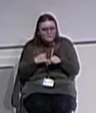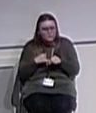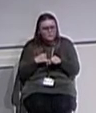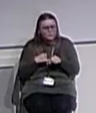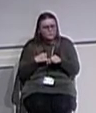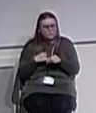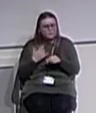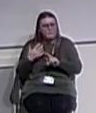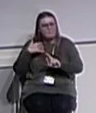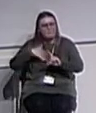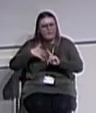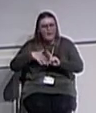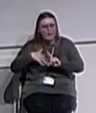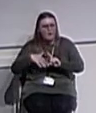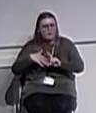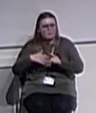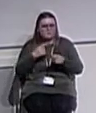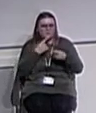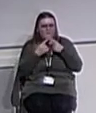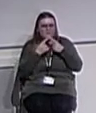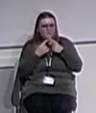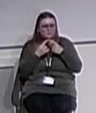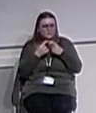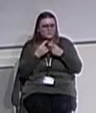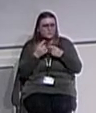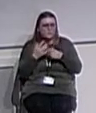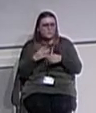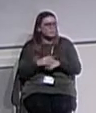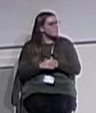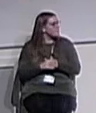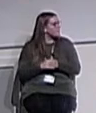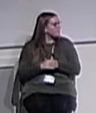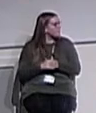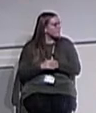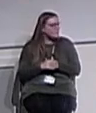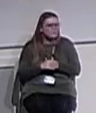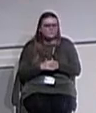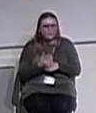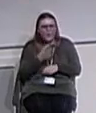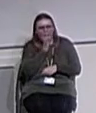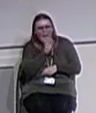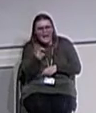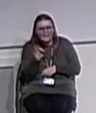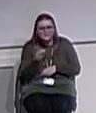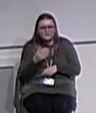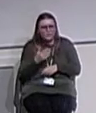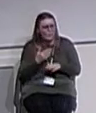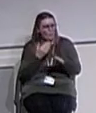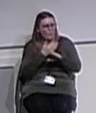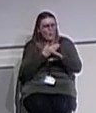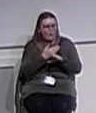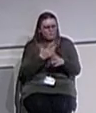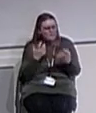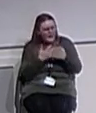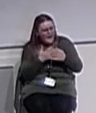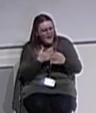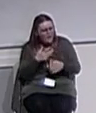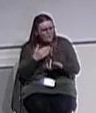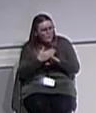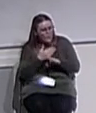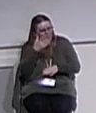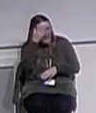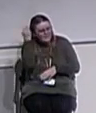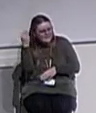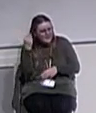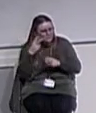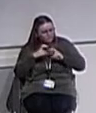look at researchers in a laboratory, and you ask them, oh, how did you end up working in Alzheimer's research? You'll find that some of them came in as chemists